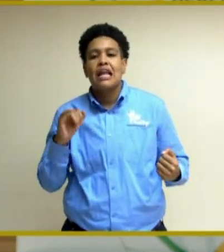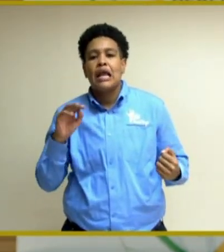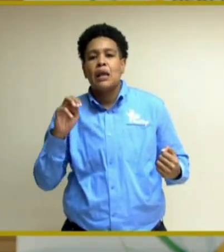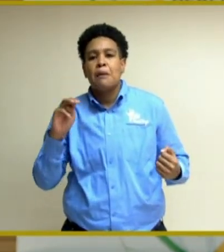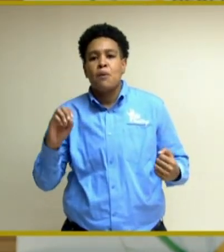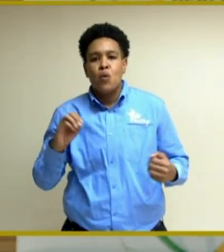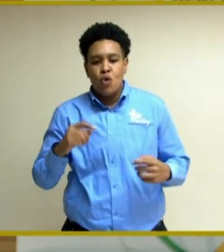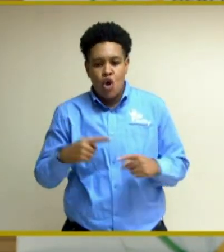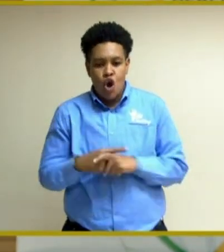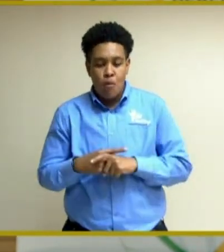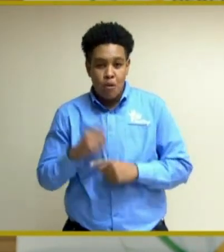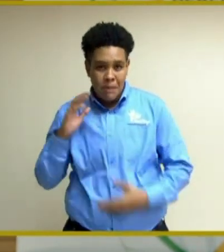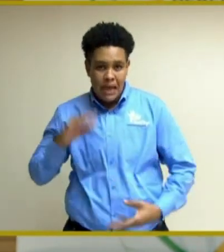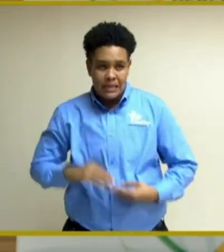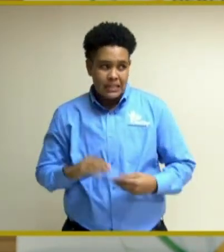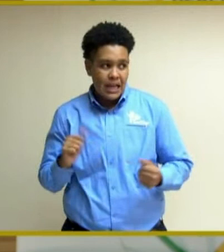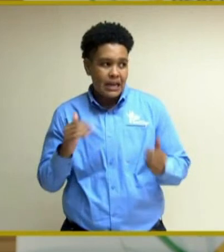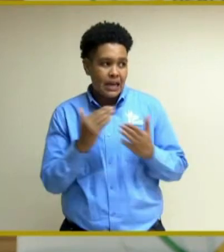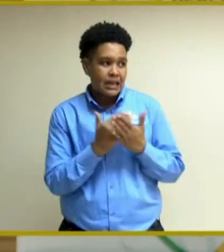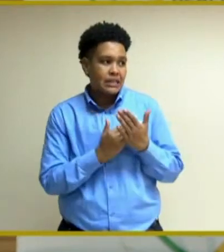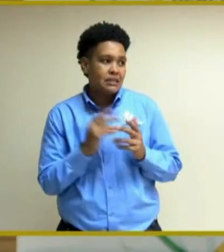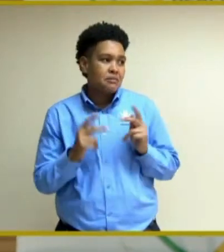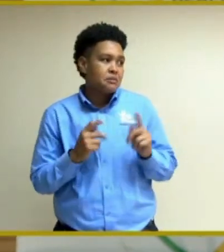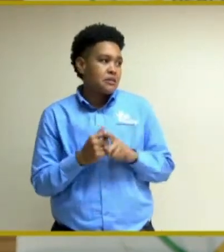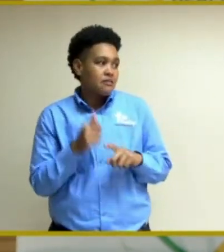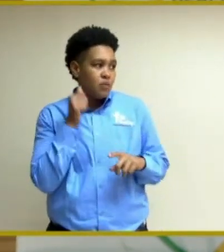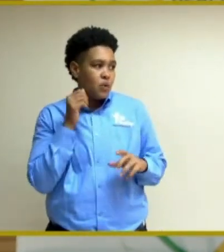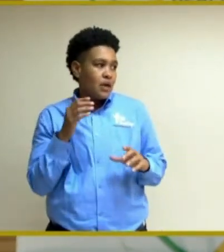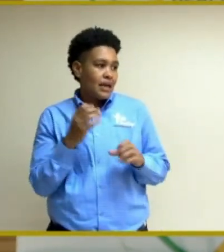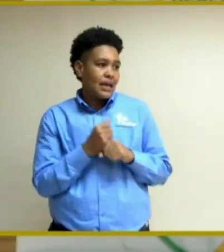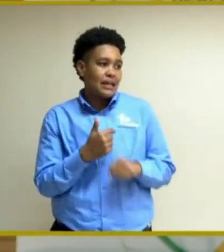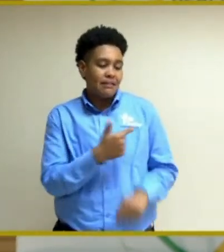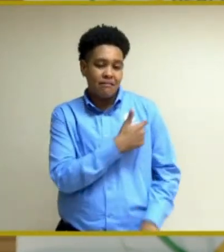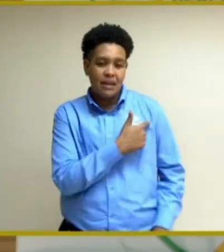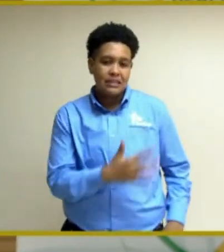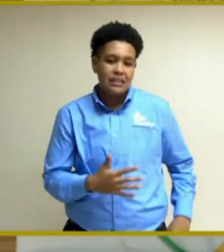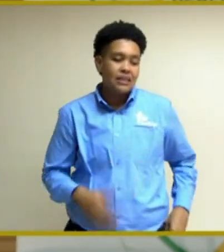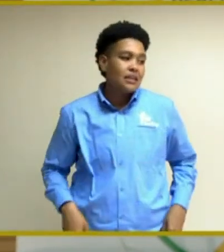immunocompromised, are there any list of persons who will not be getting the vaccine?